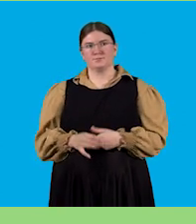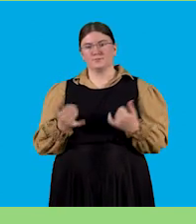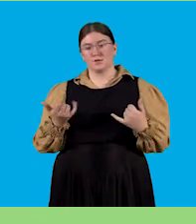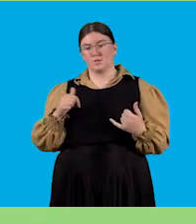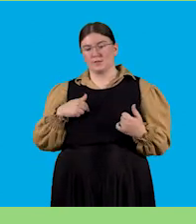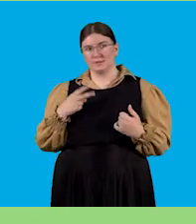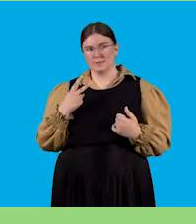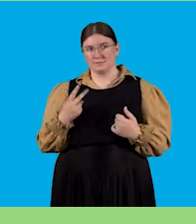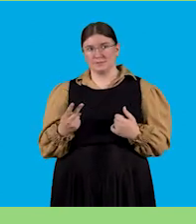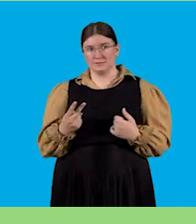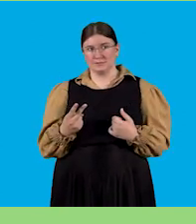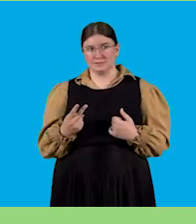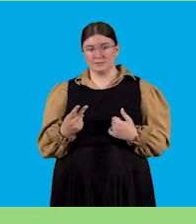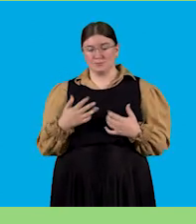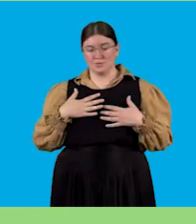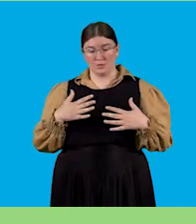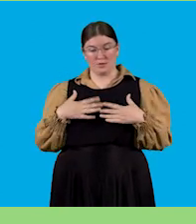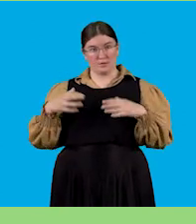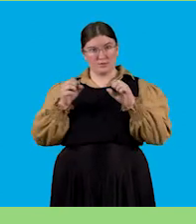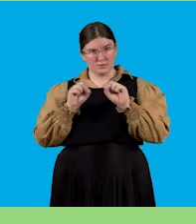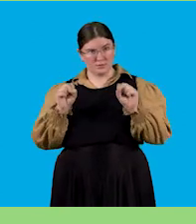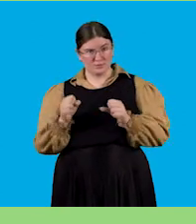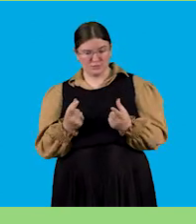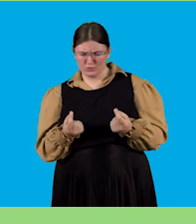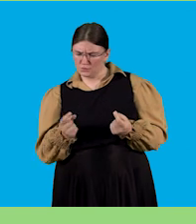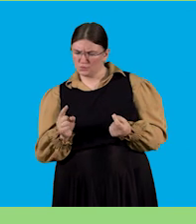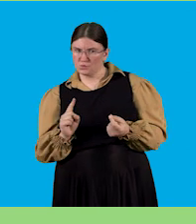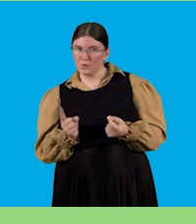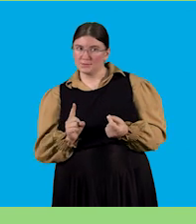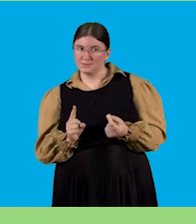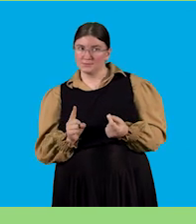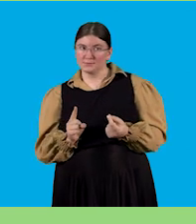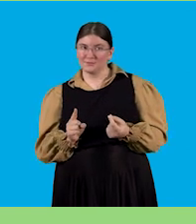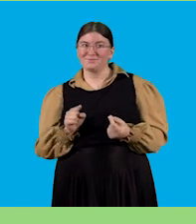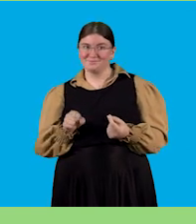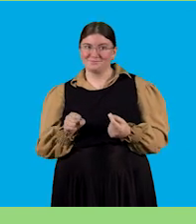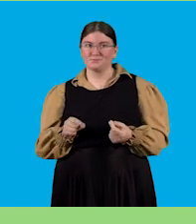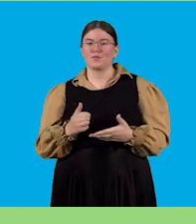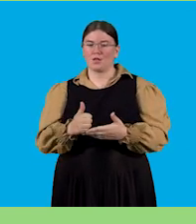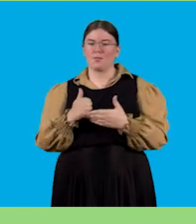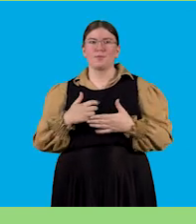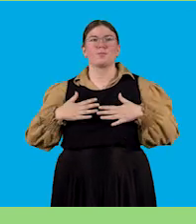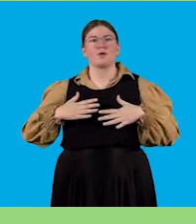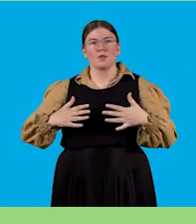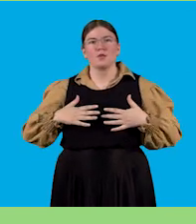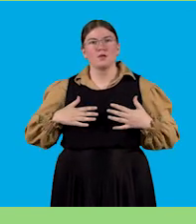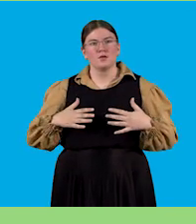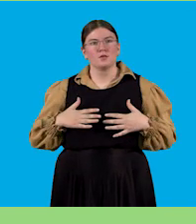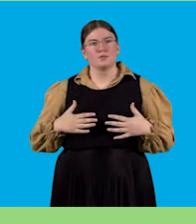Let us look at the function of the respiratory system. The respiratory system allows us to